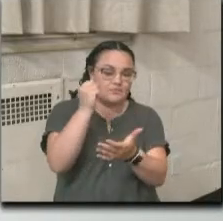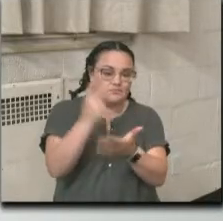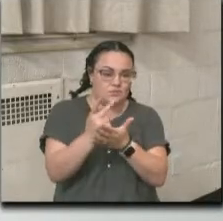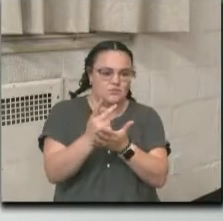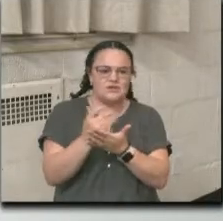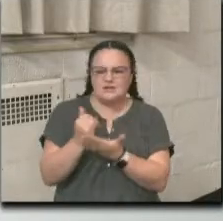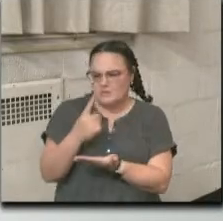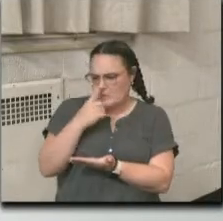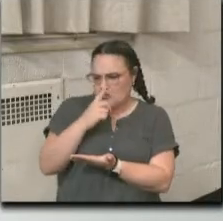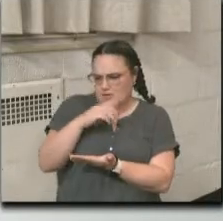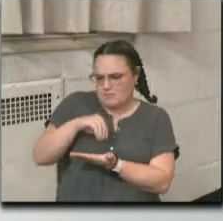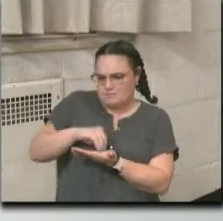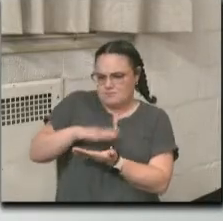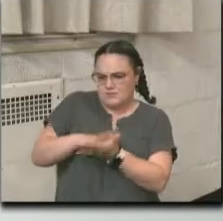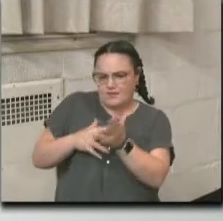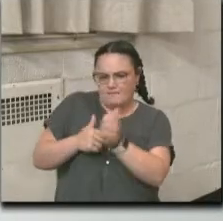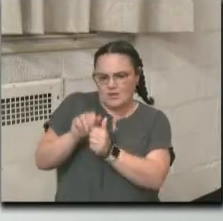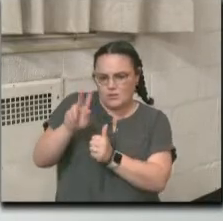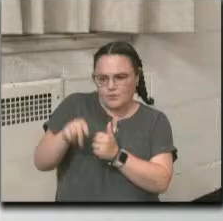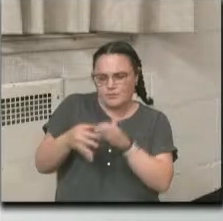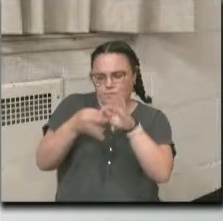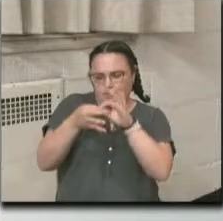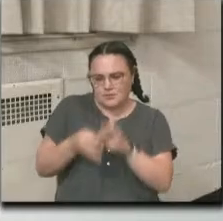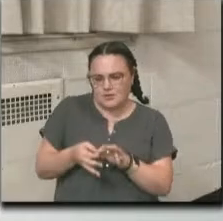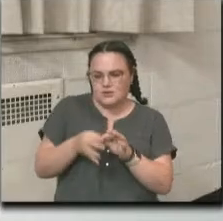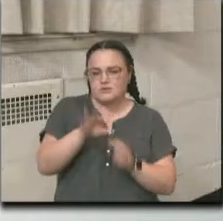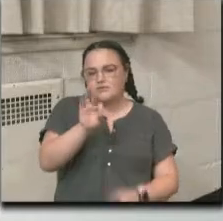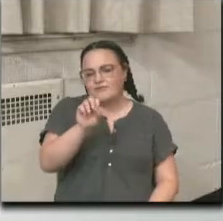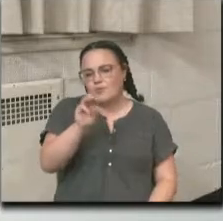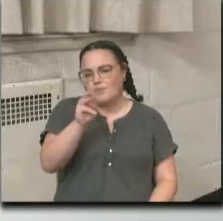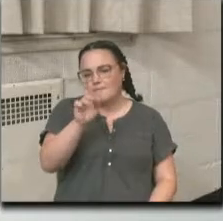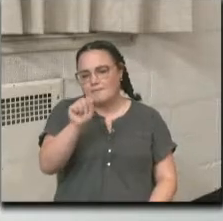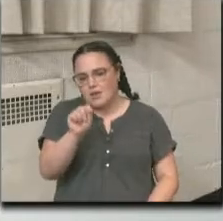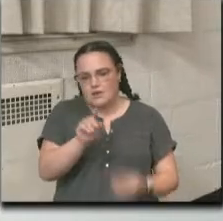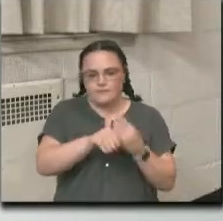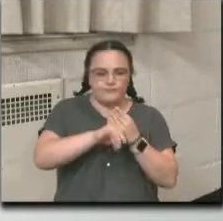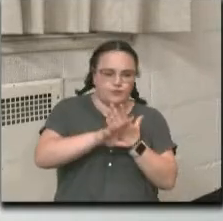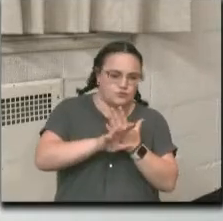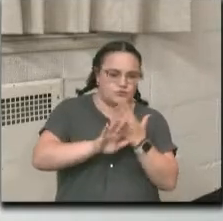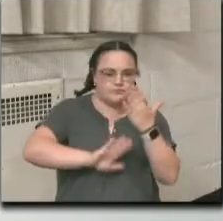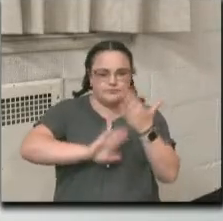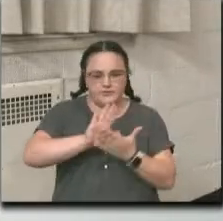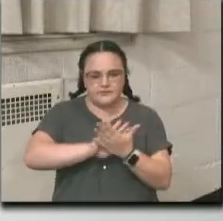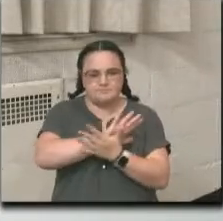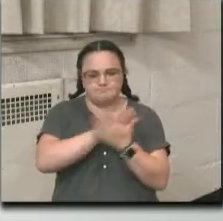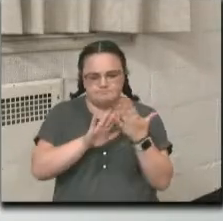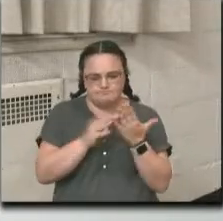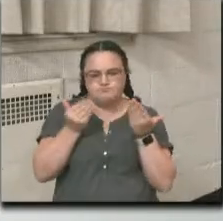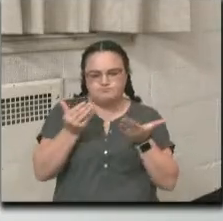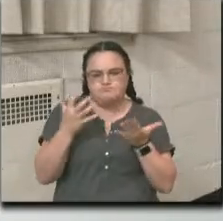follow-up item the question for Board Member Adam Stafford. Thank you.